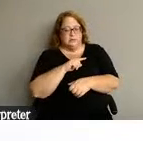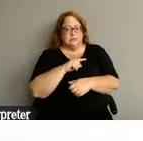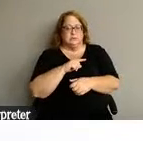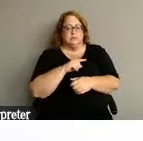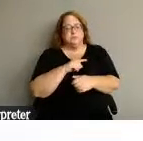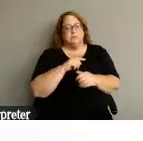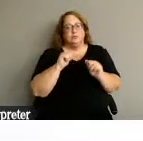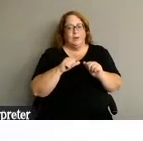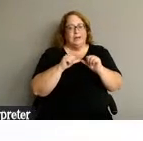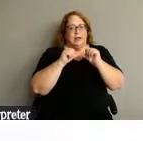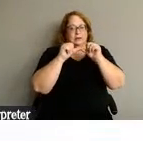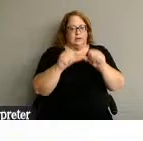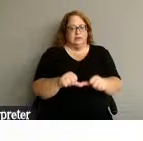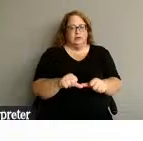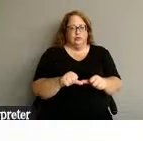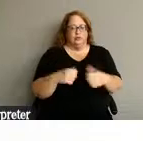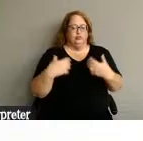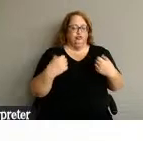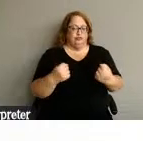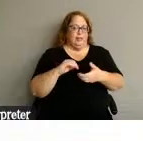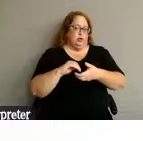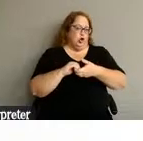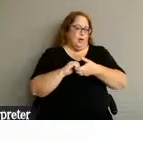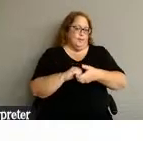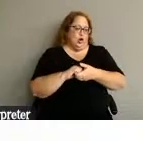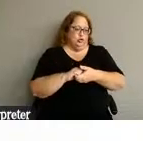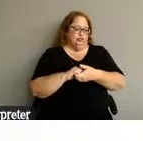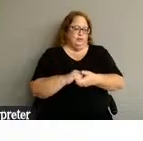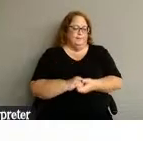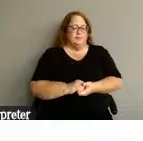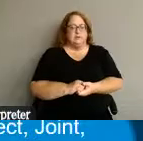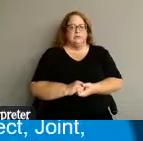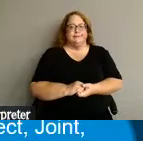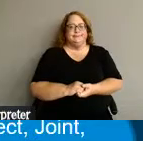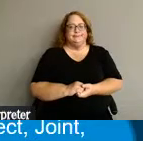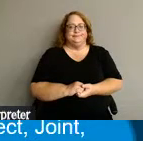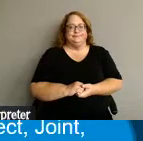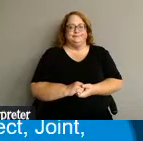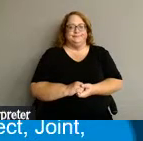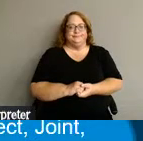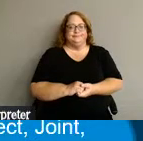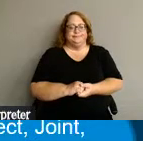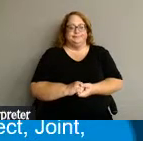partnership so that we can continue to strengthen our partnerships throughout St. Louis County.